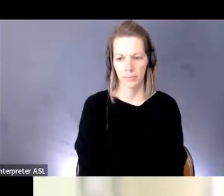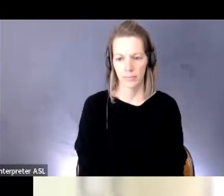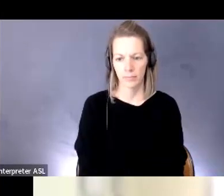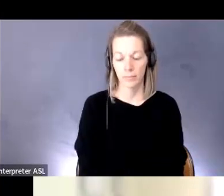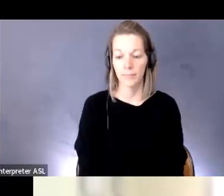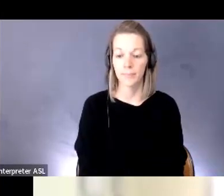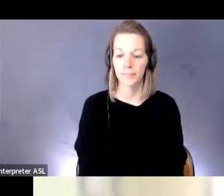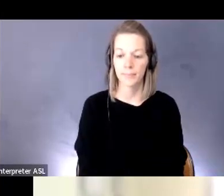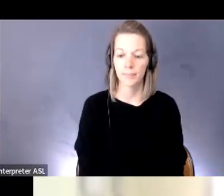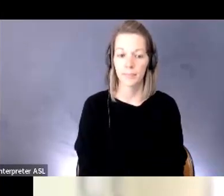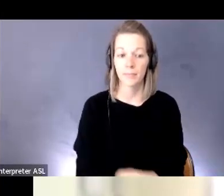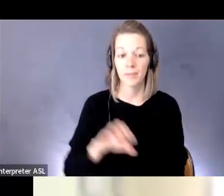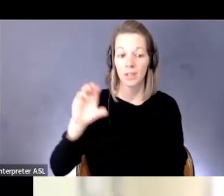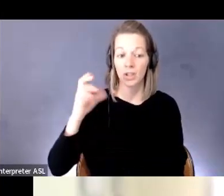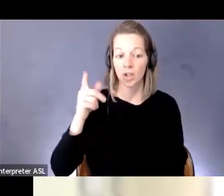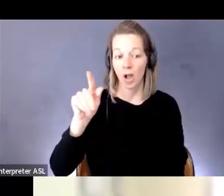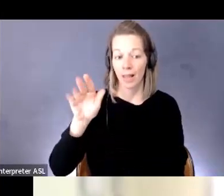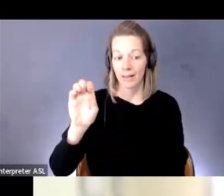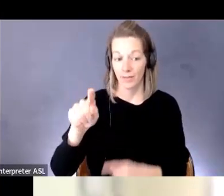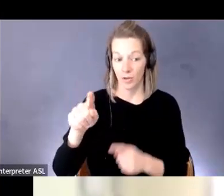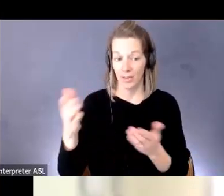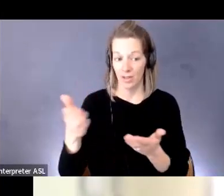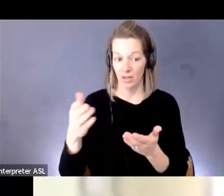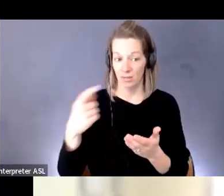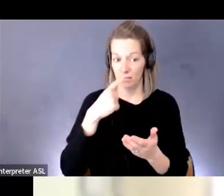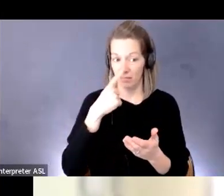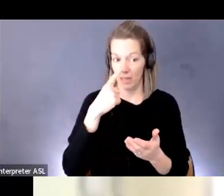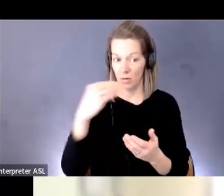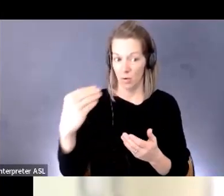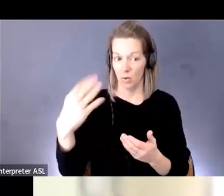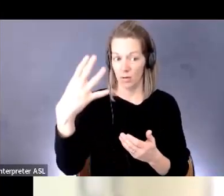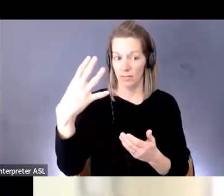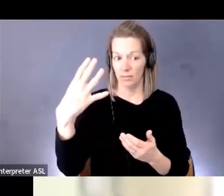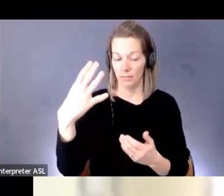Charlie, if you're there, could you turn on your camera and unmute?